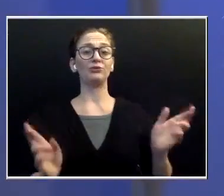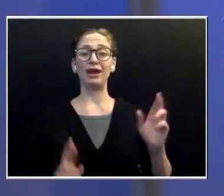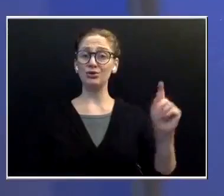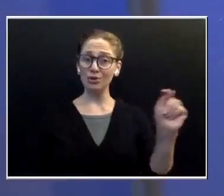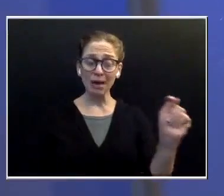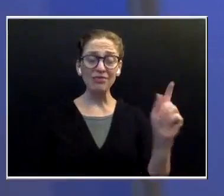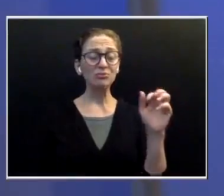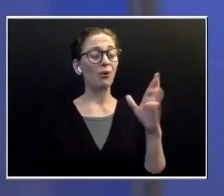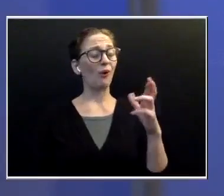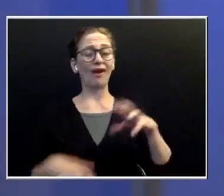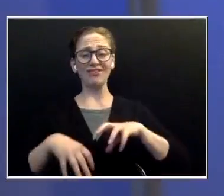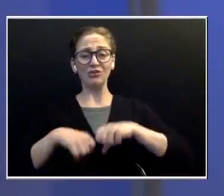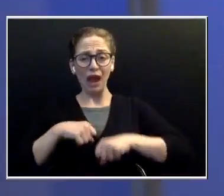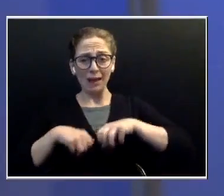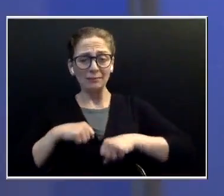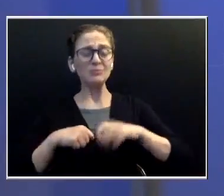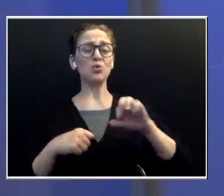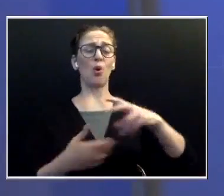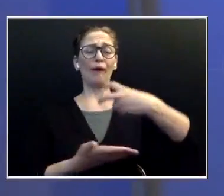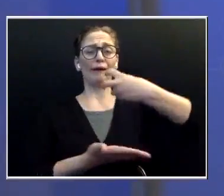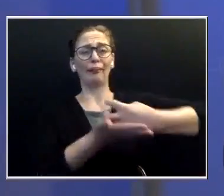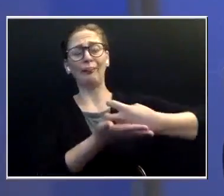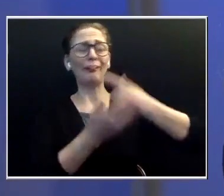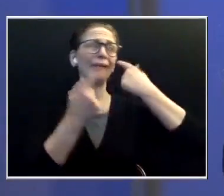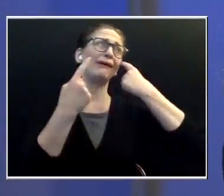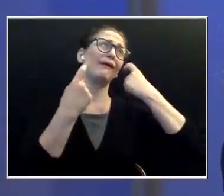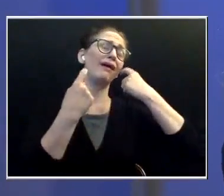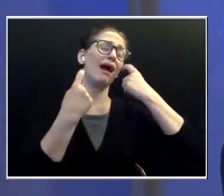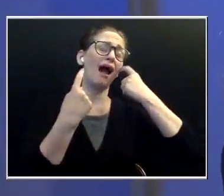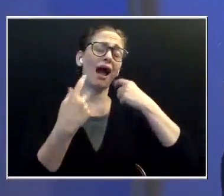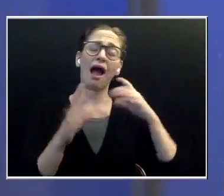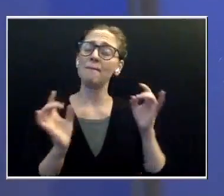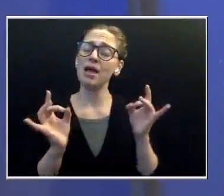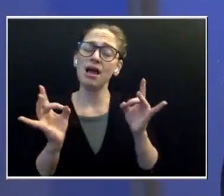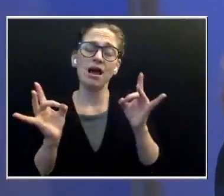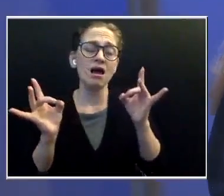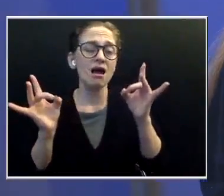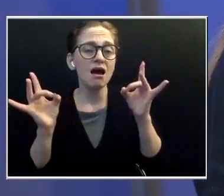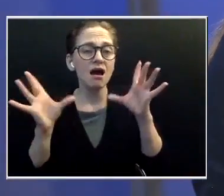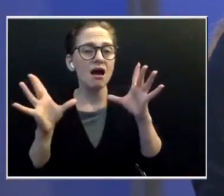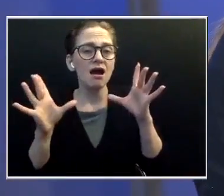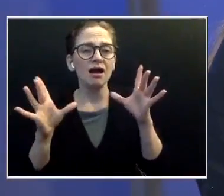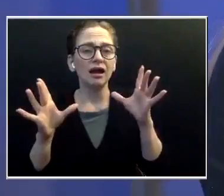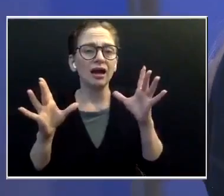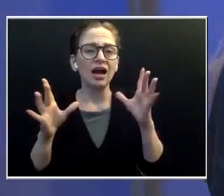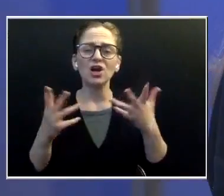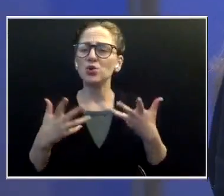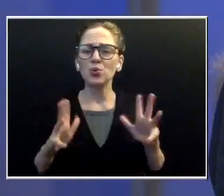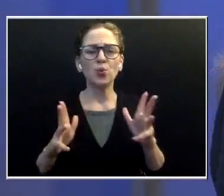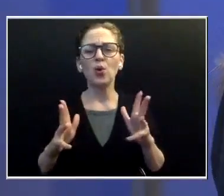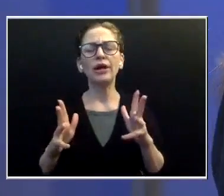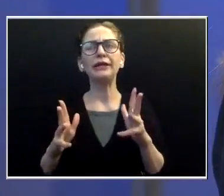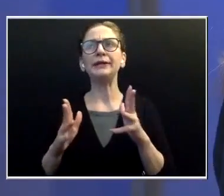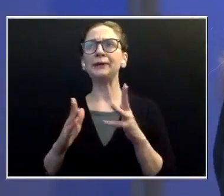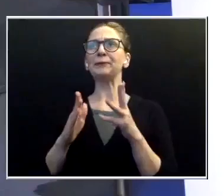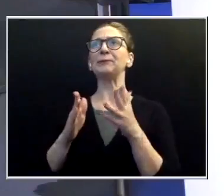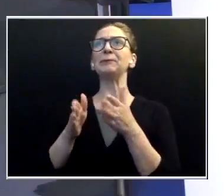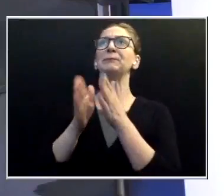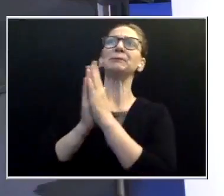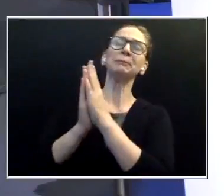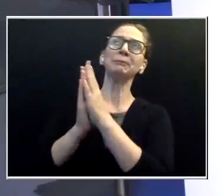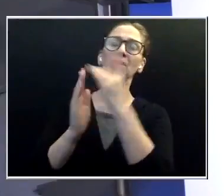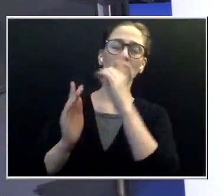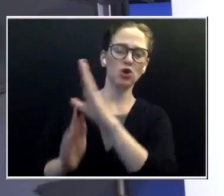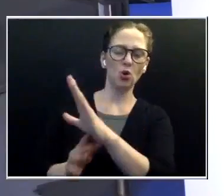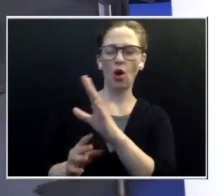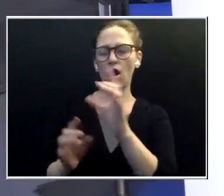floor. Yeah, it's not something you'd wish on your worst enemy. And you just fought through it. But that's an interesting